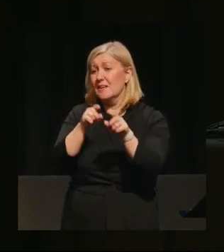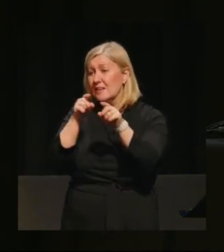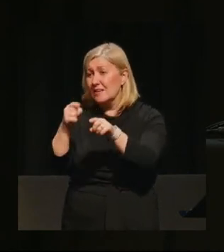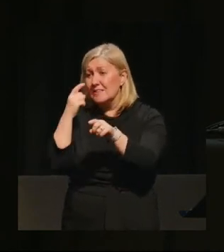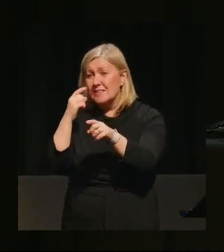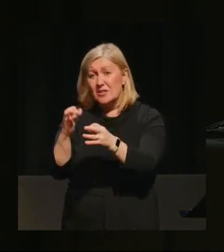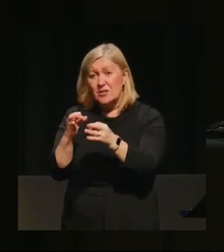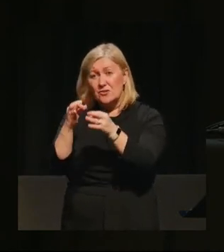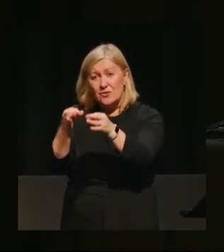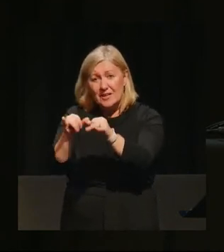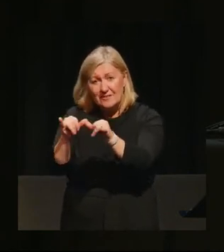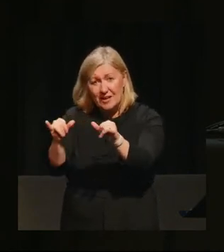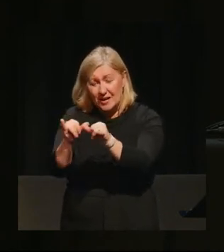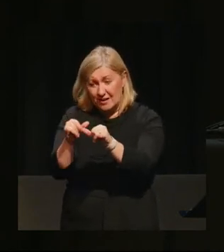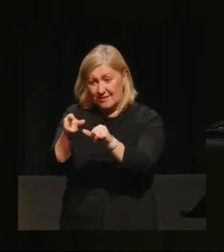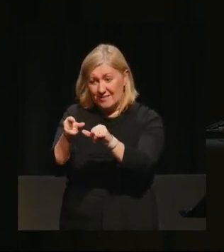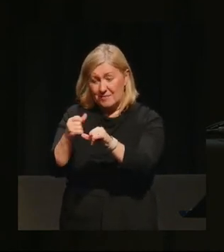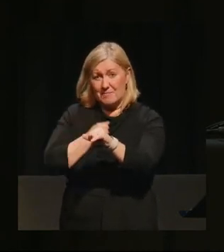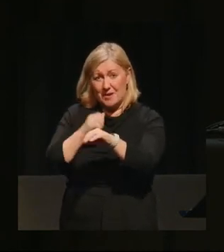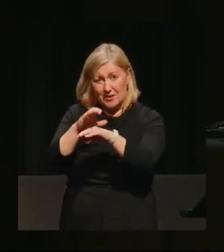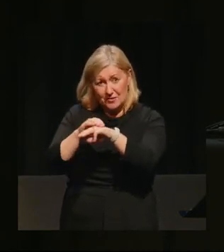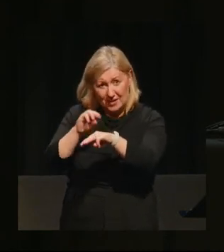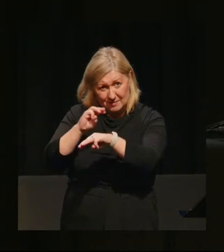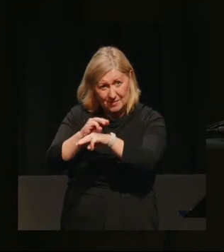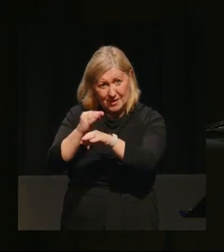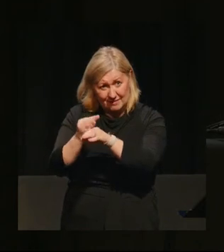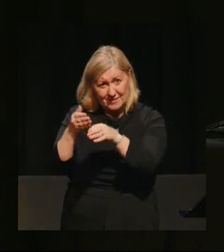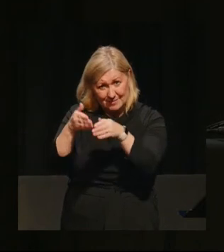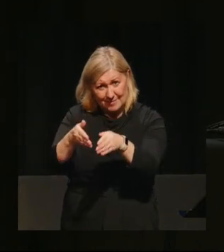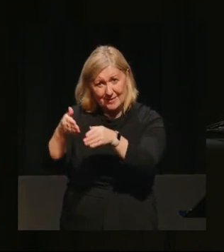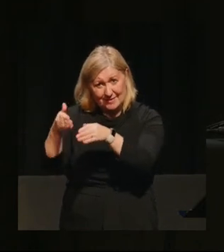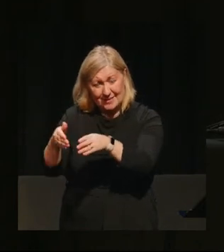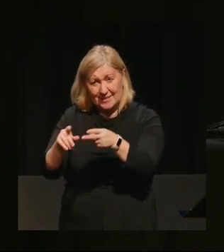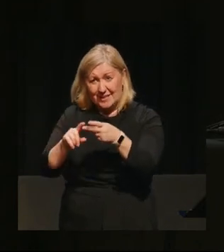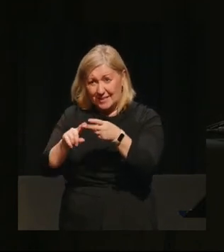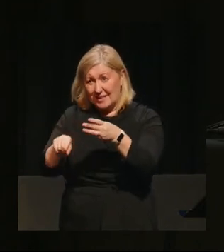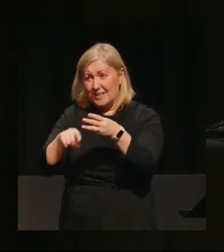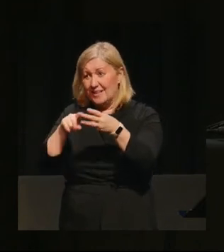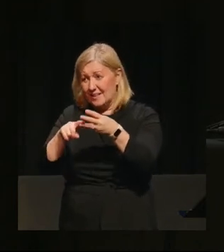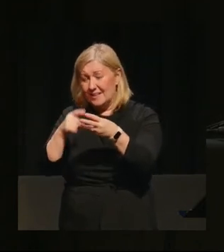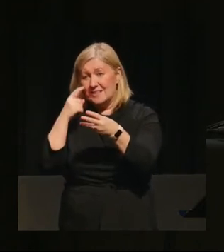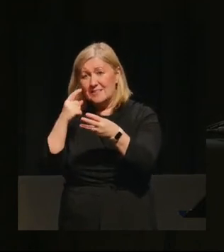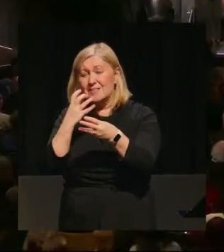are buried, and the synagogue where all my family prayed.